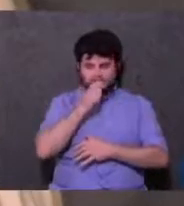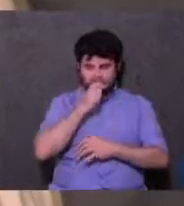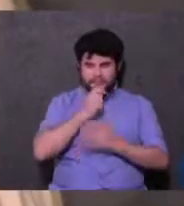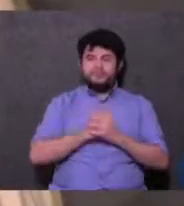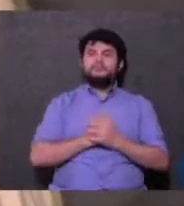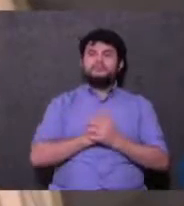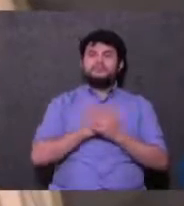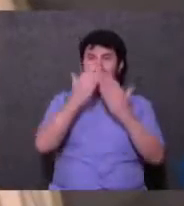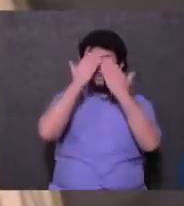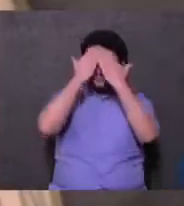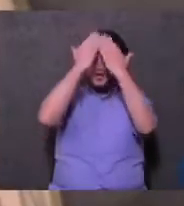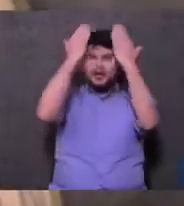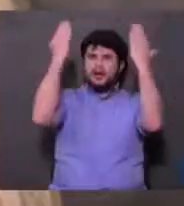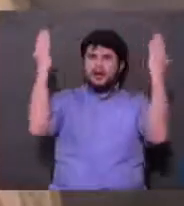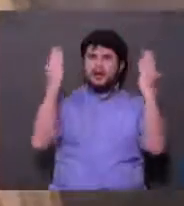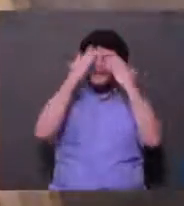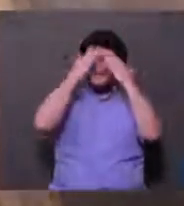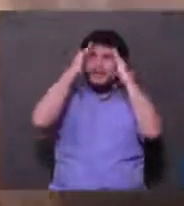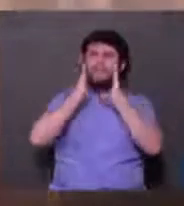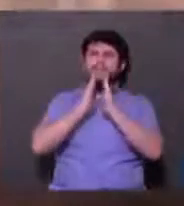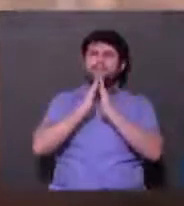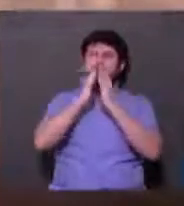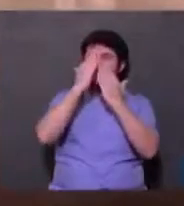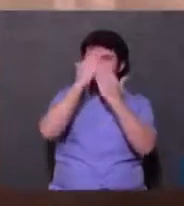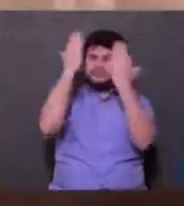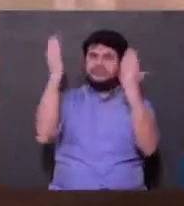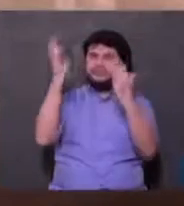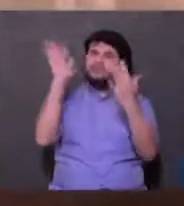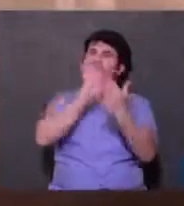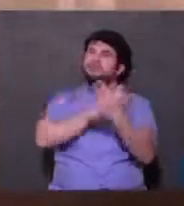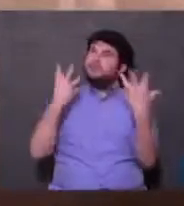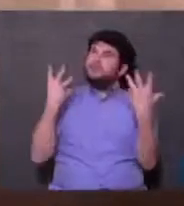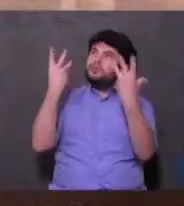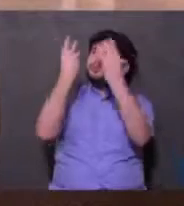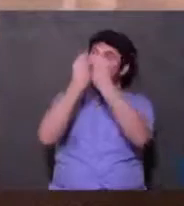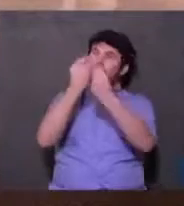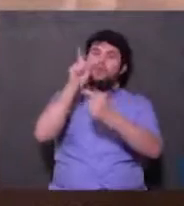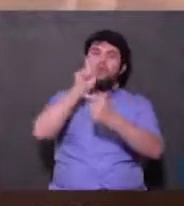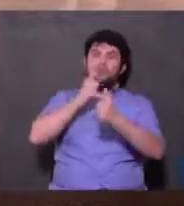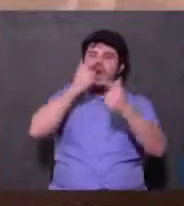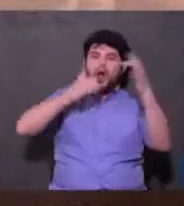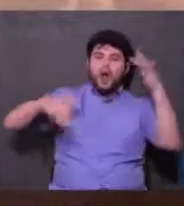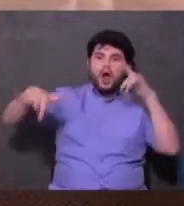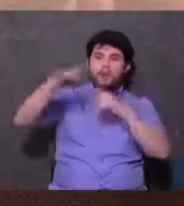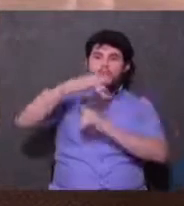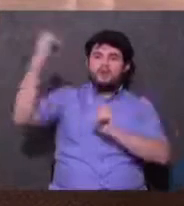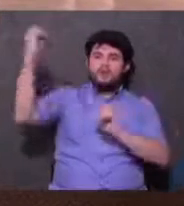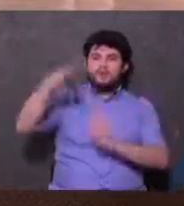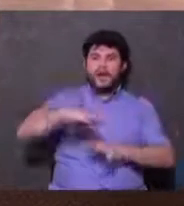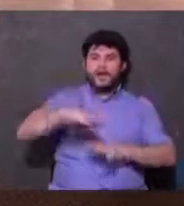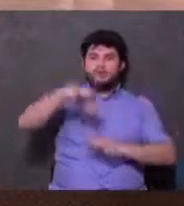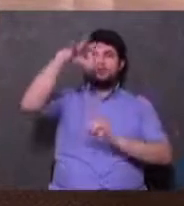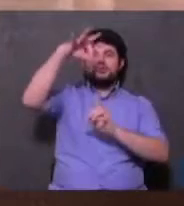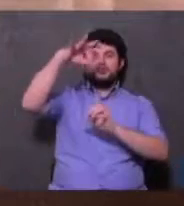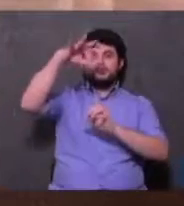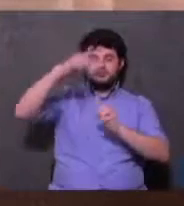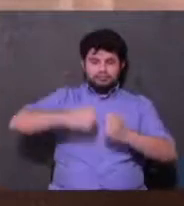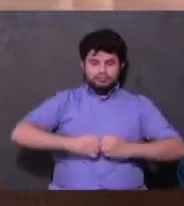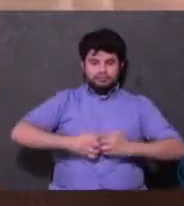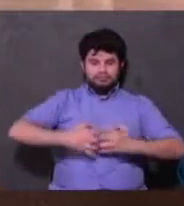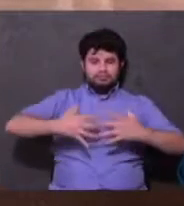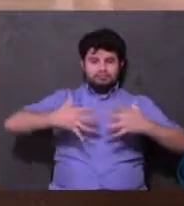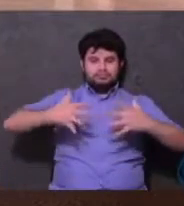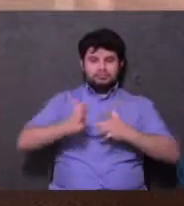Hail Mary, full of grace, the Lord is with thee. Blessed art thou among women, and blessed is the fruit of thy